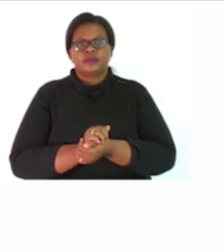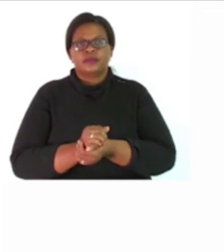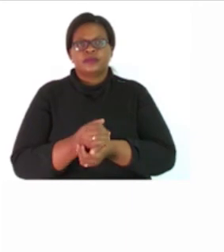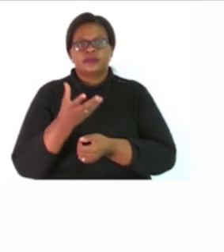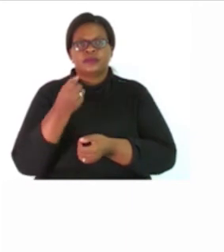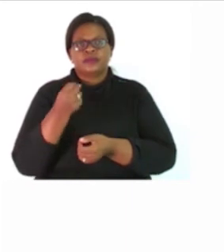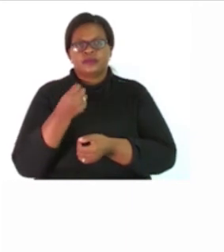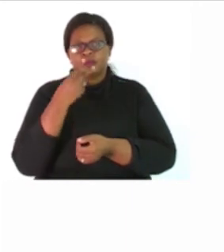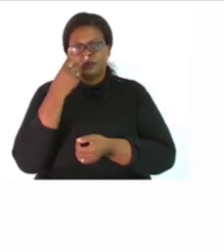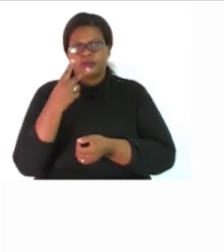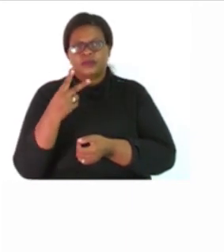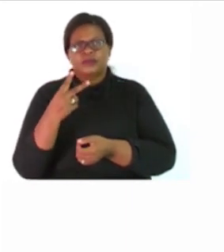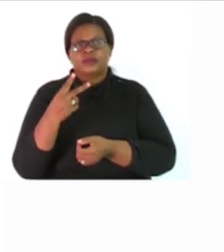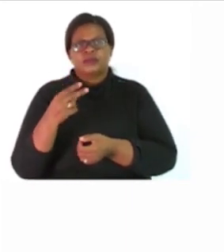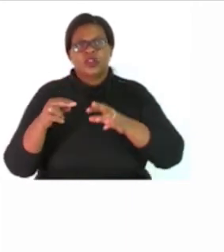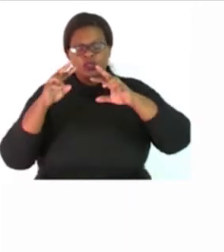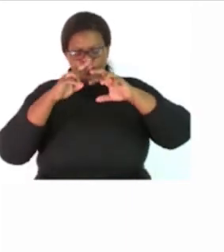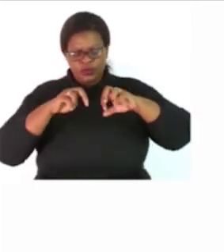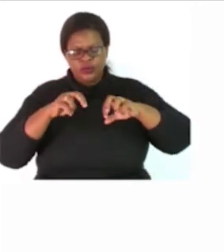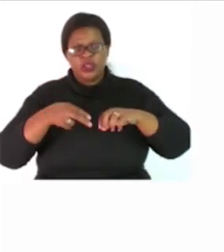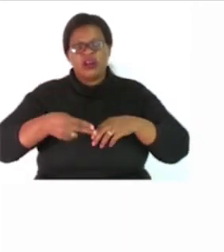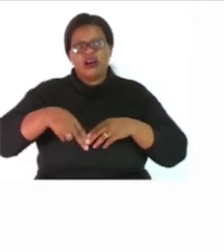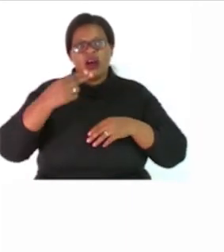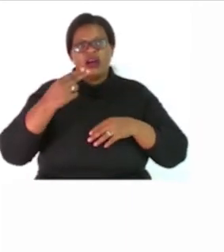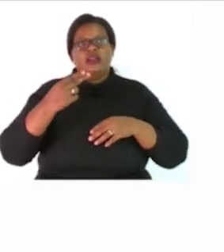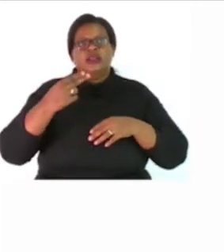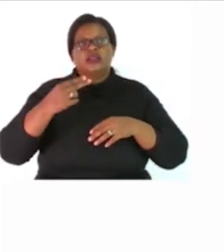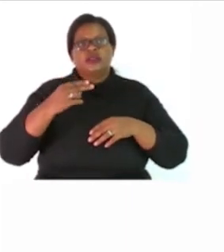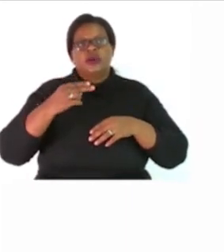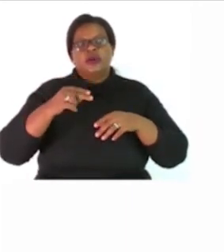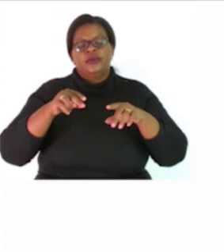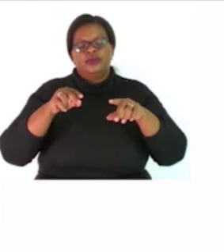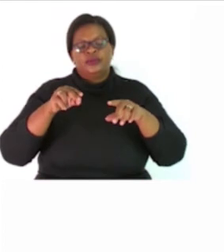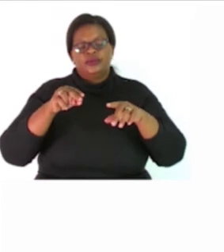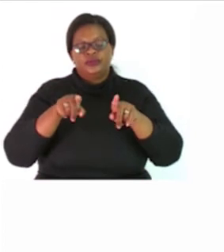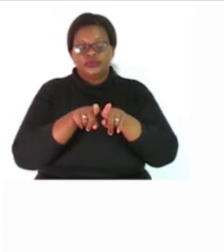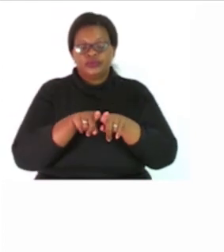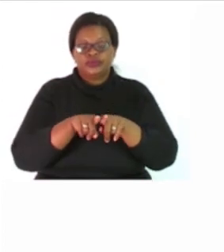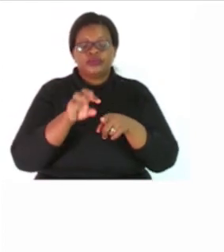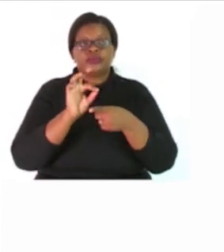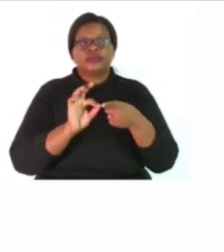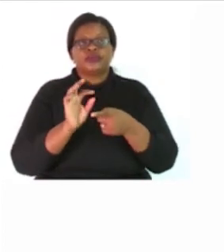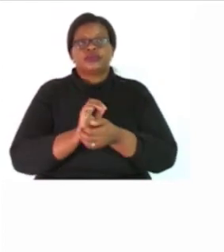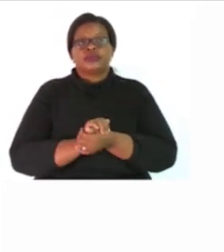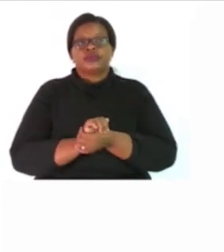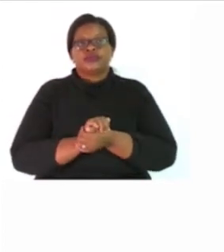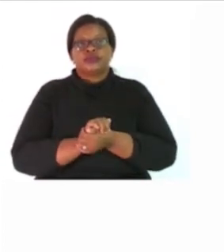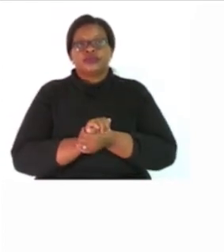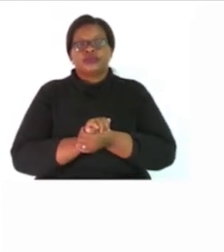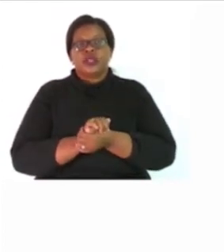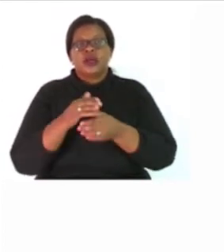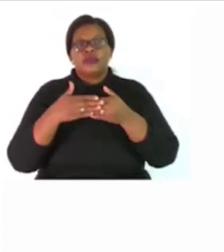at discovering the highest common factor. But before we come to discovering the highest common factor, there are